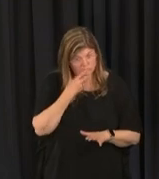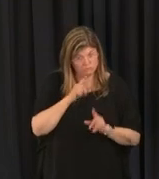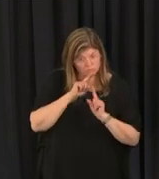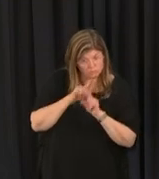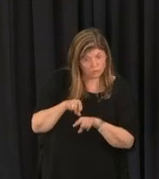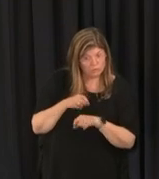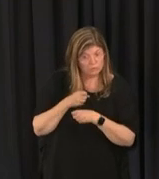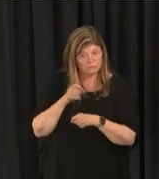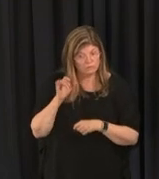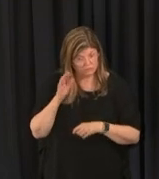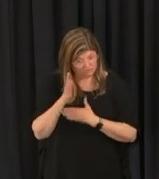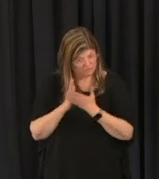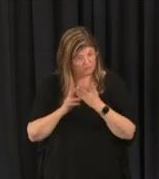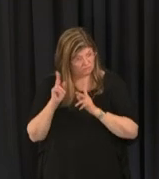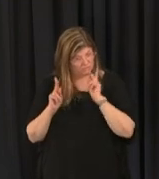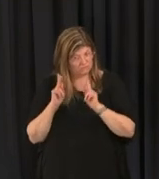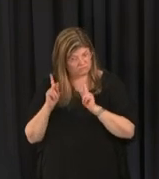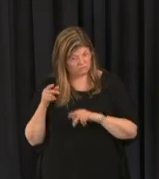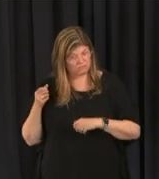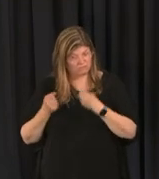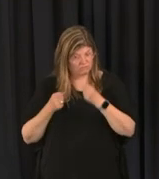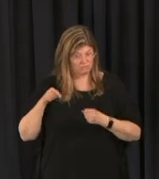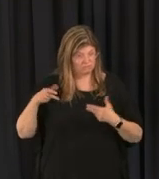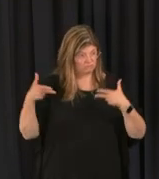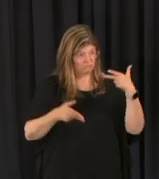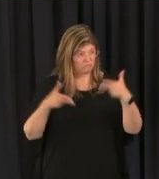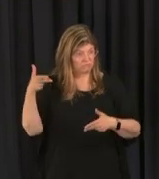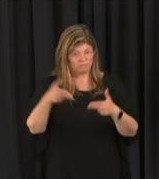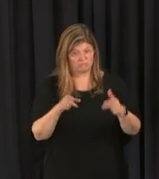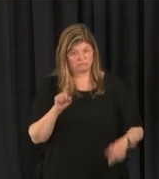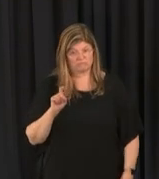just somebody driving north on North Capitol gets surrounded and shot up?